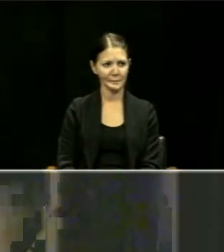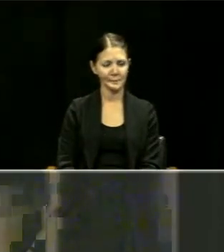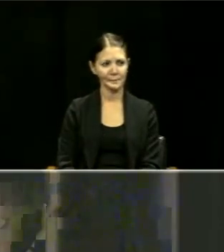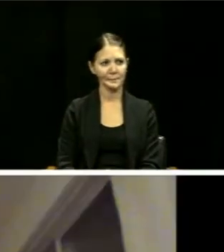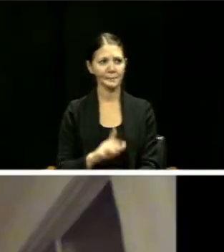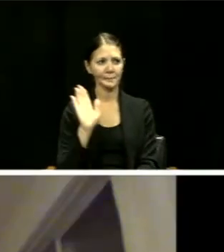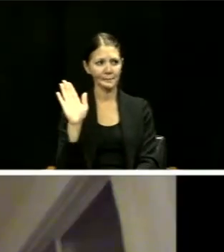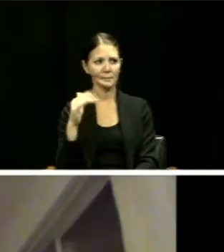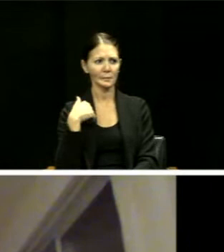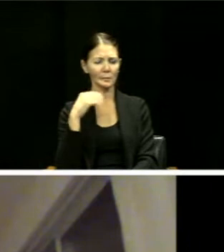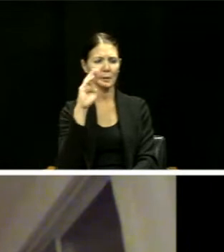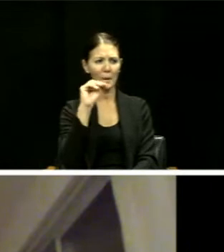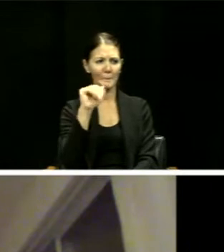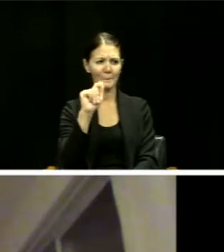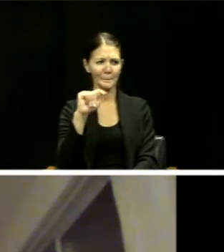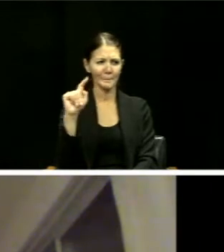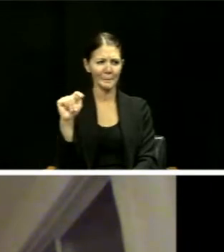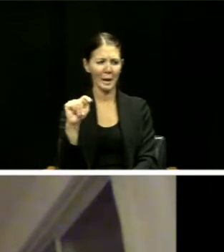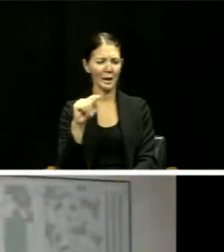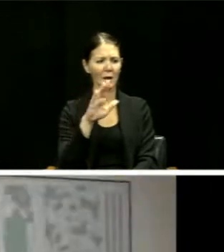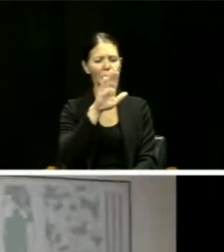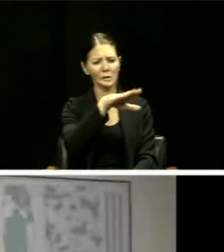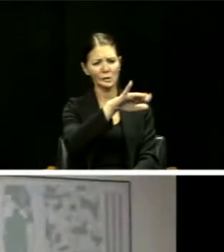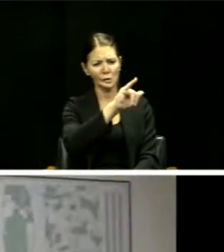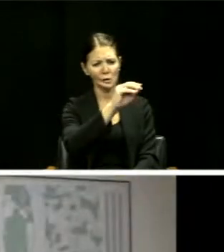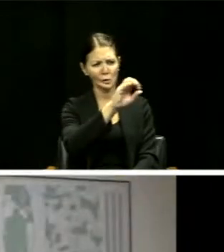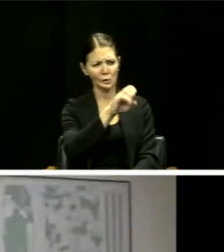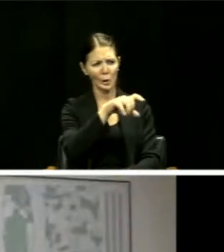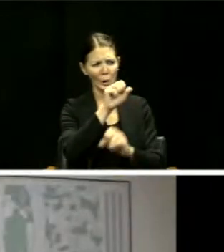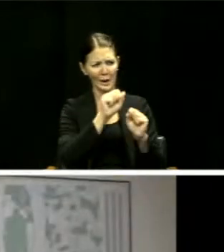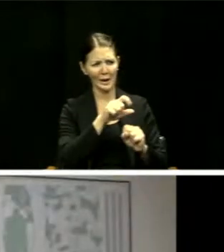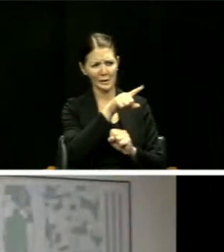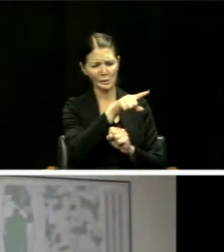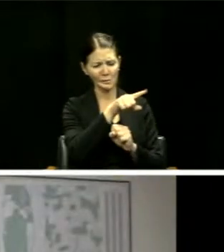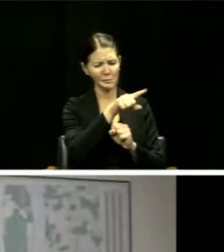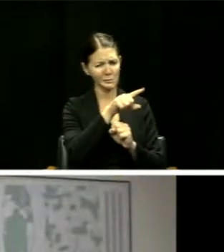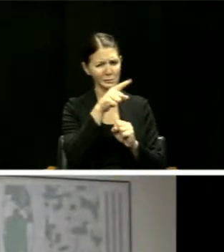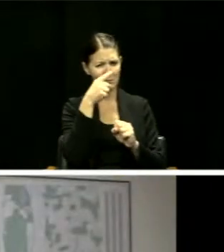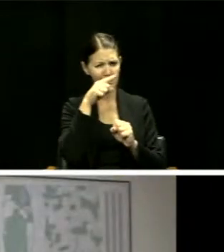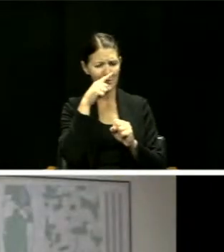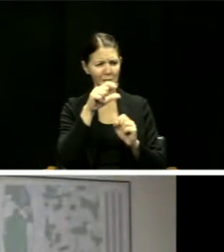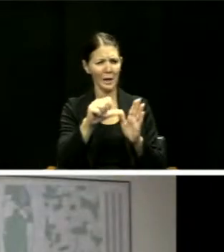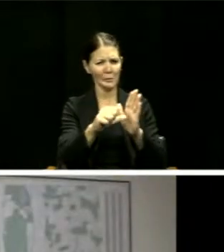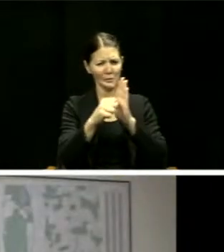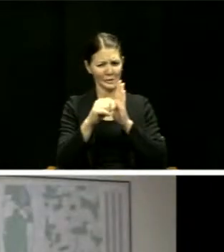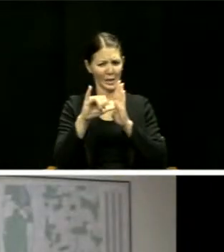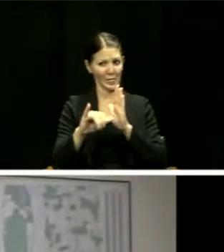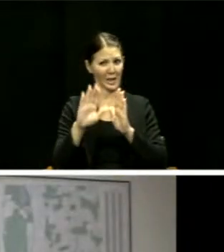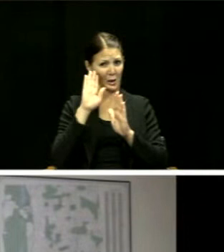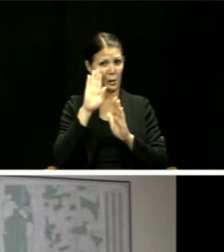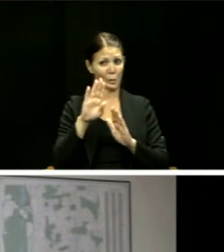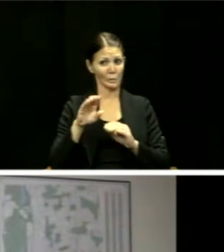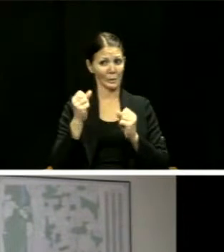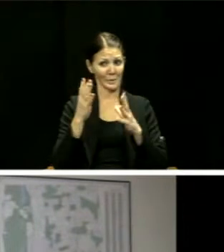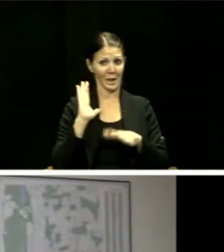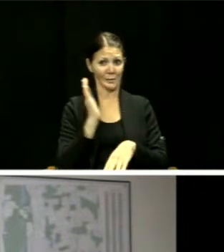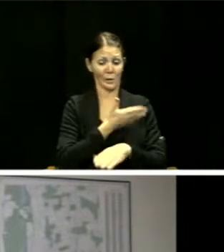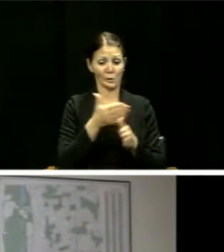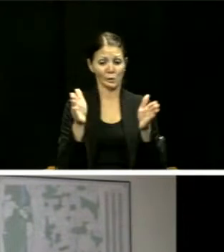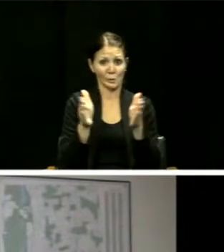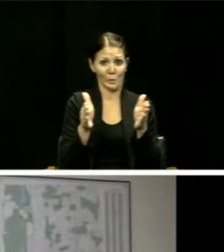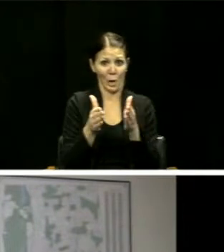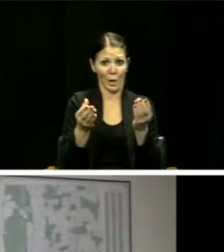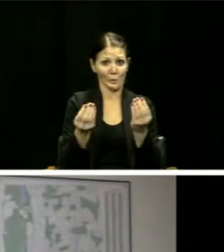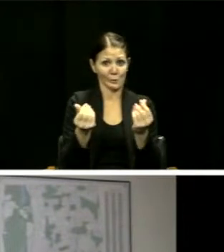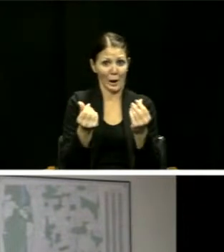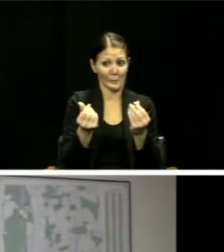Joe, this is Matt. I wonder if you could emphasize that, you know, a lot of our smaller properties in particular, this may not be a good